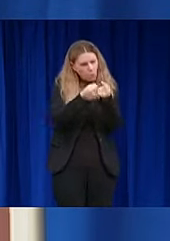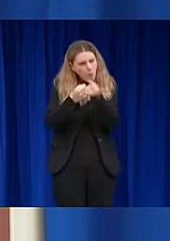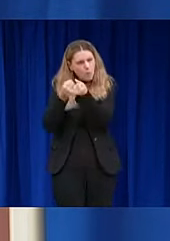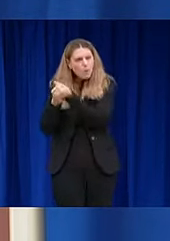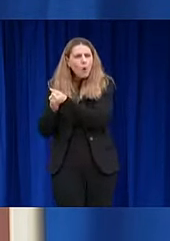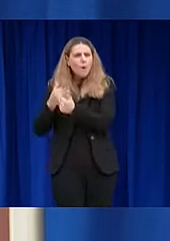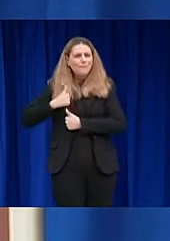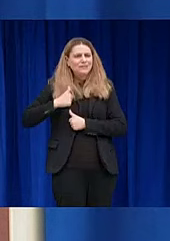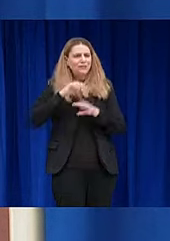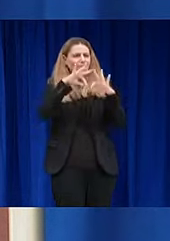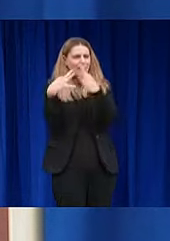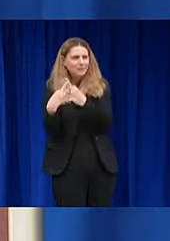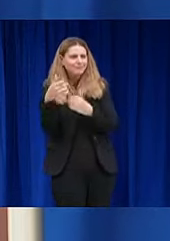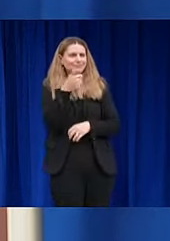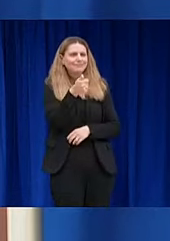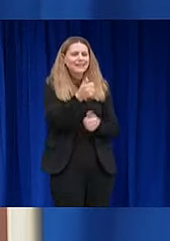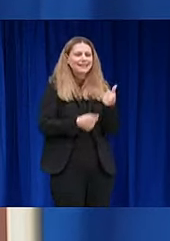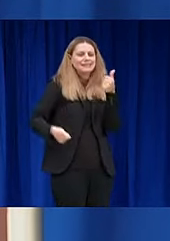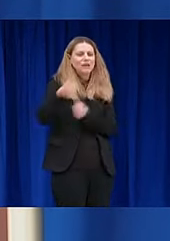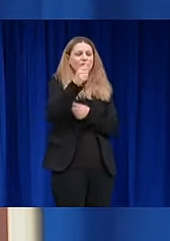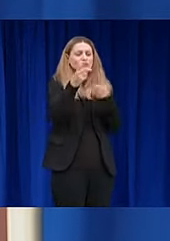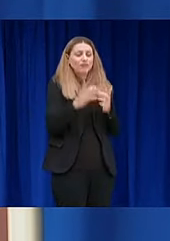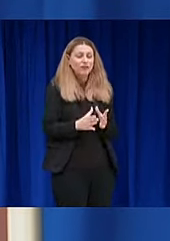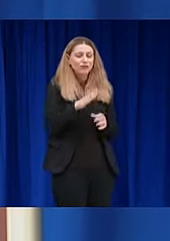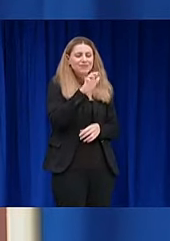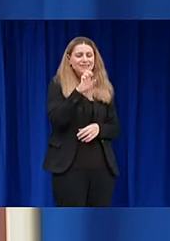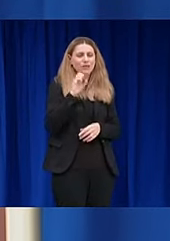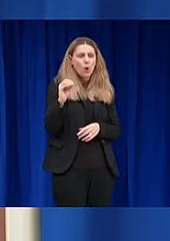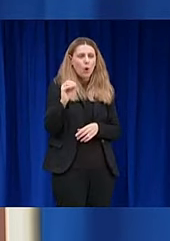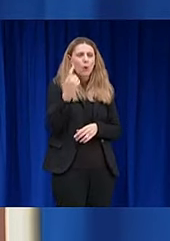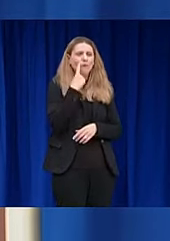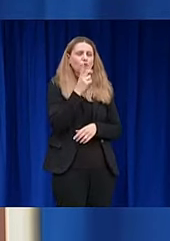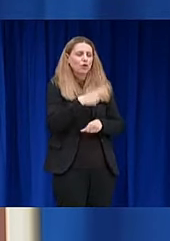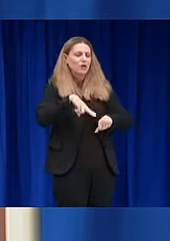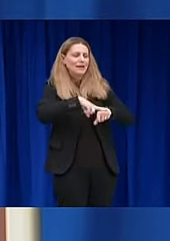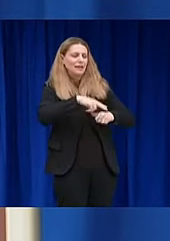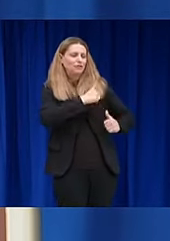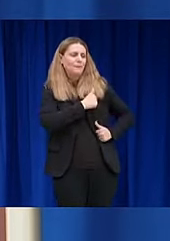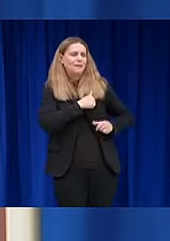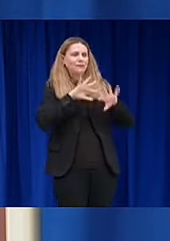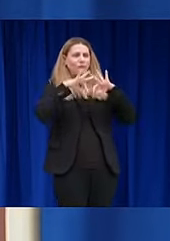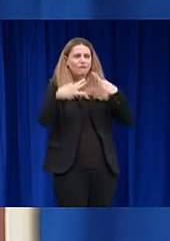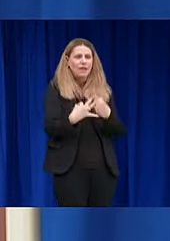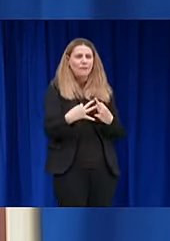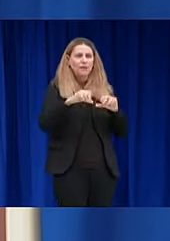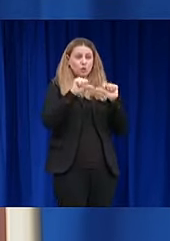the Executive Director and CEO of the National Military Family Association,